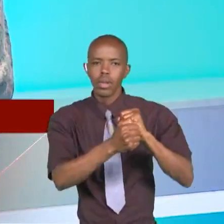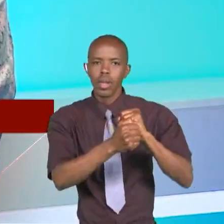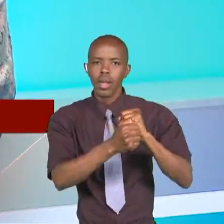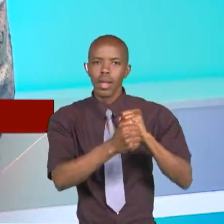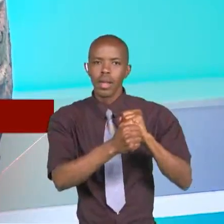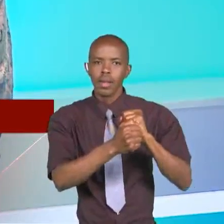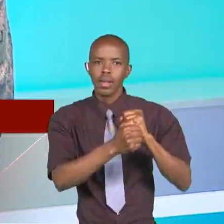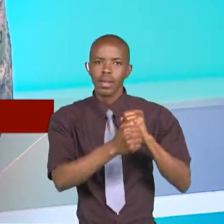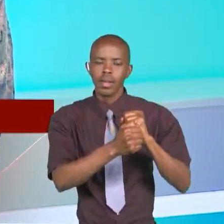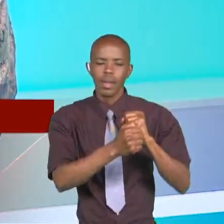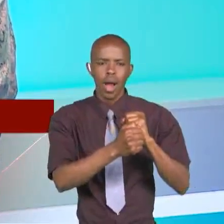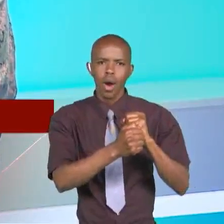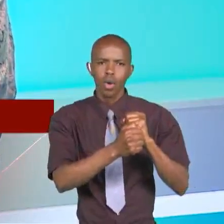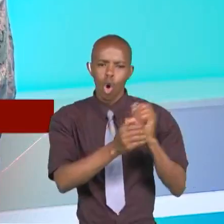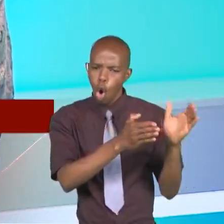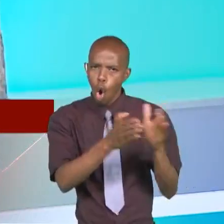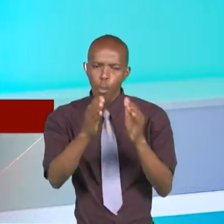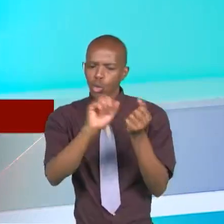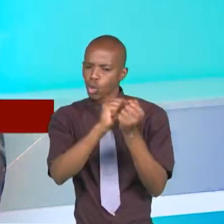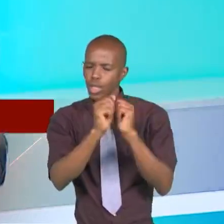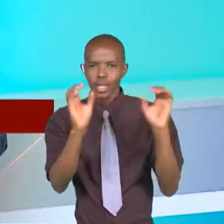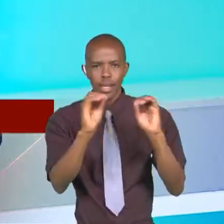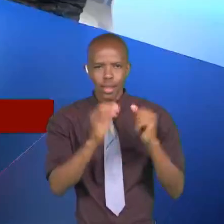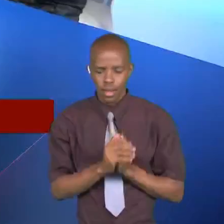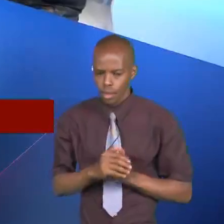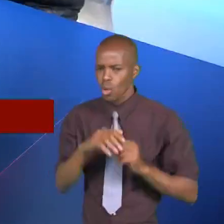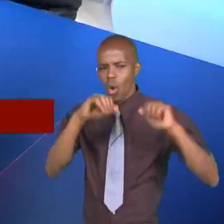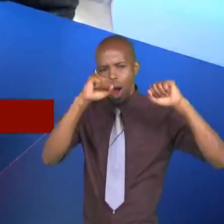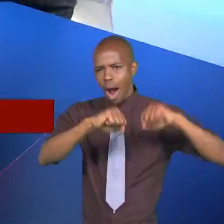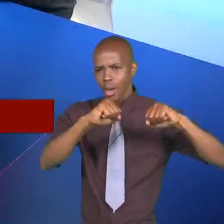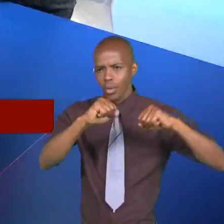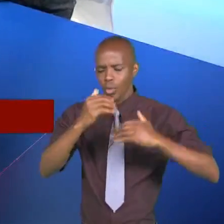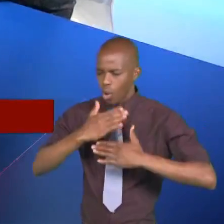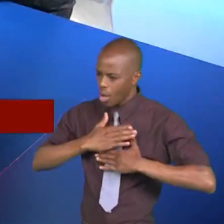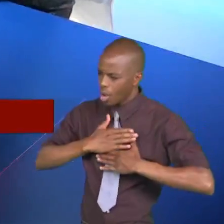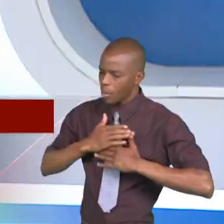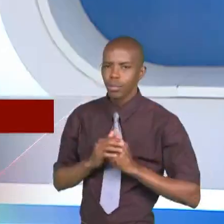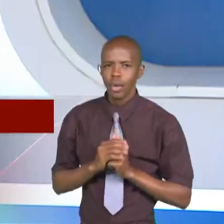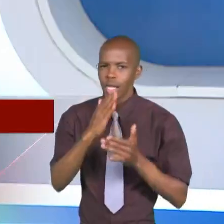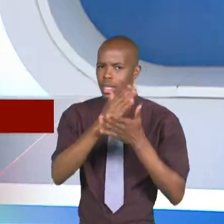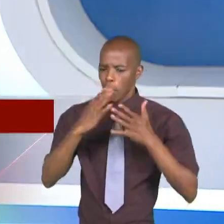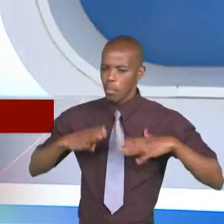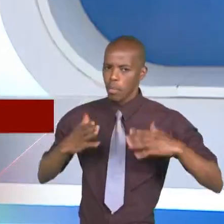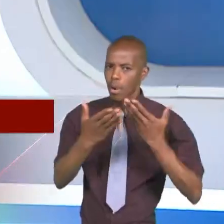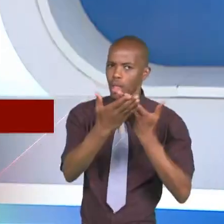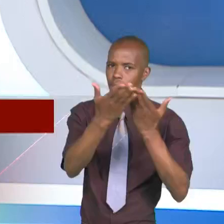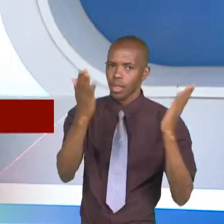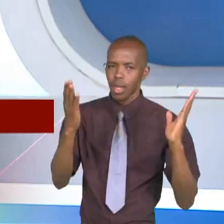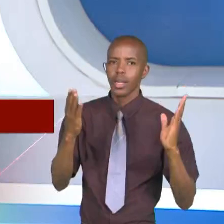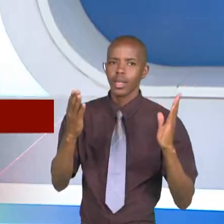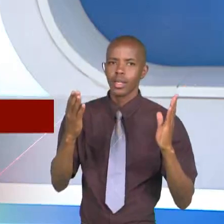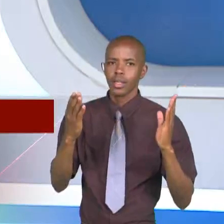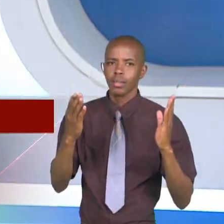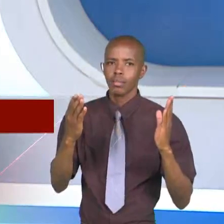an element of a window to do that. Ruth, do you agree with Mheshimiwa Gikuya that there's some people who have